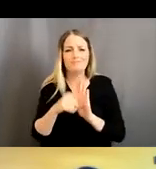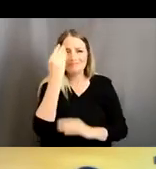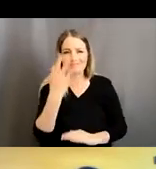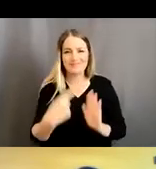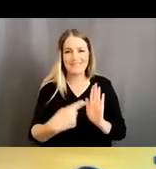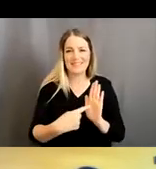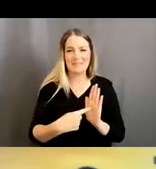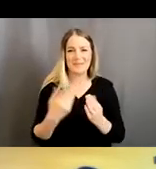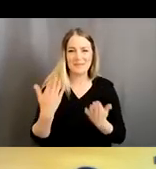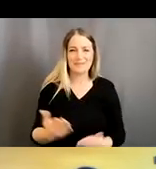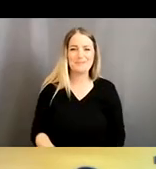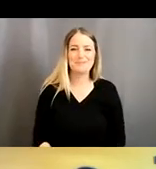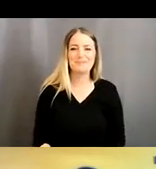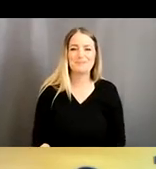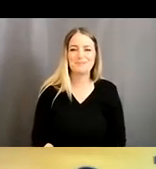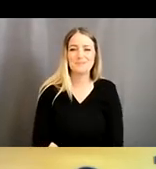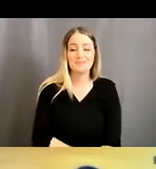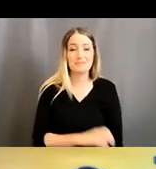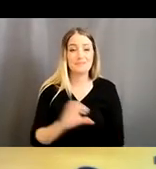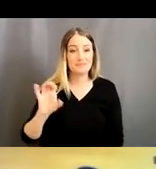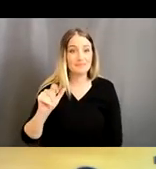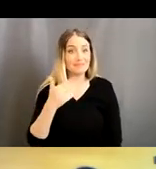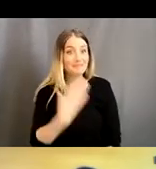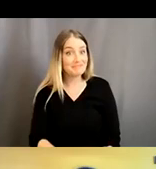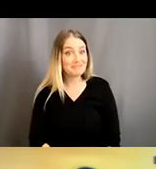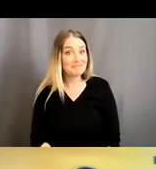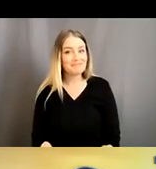examples. Yeah, thank you.